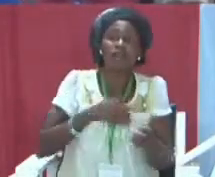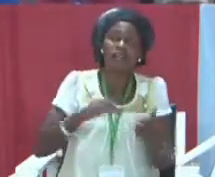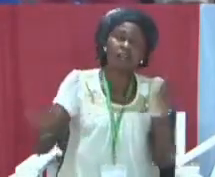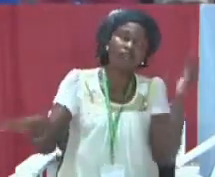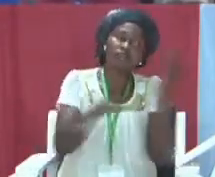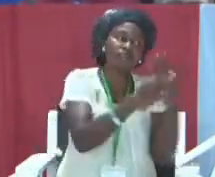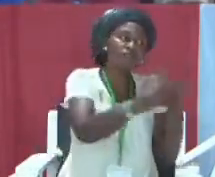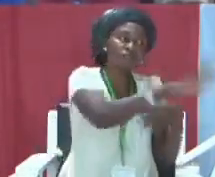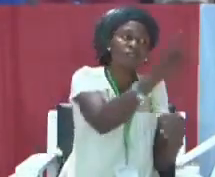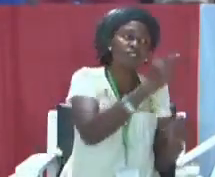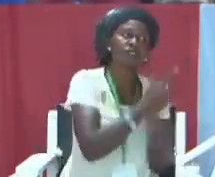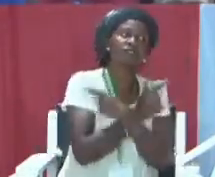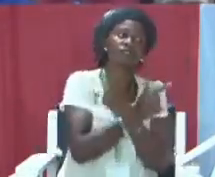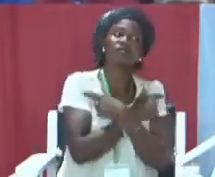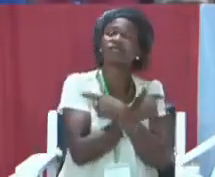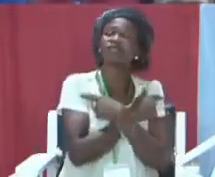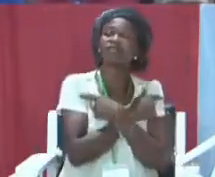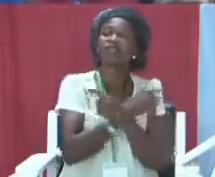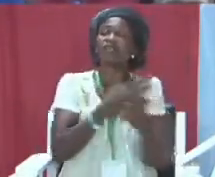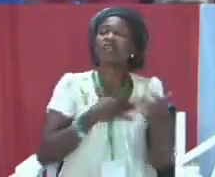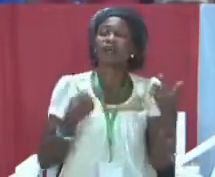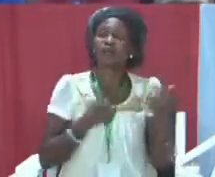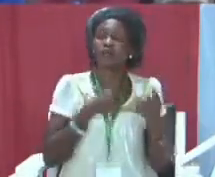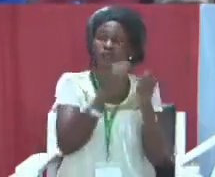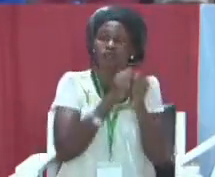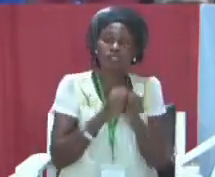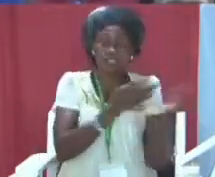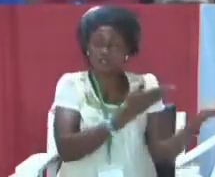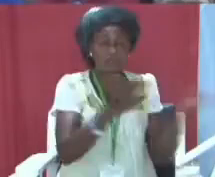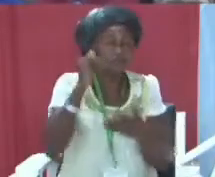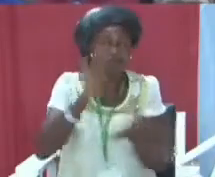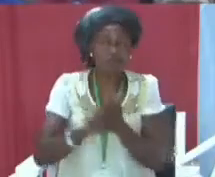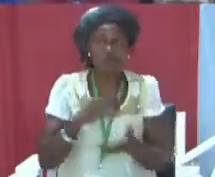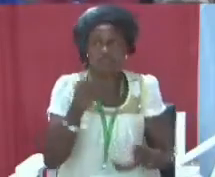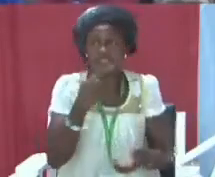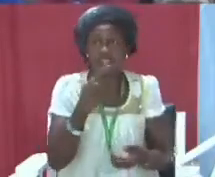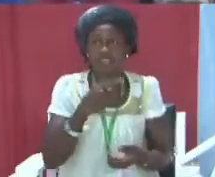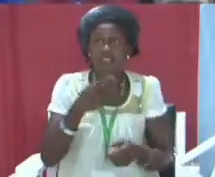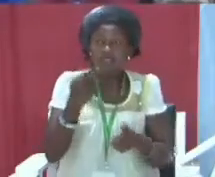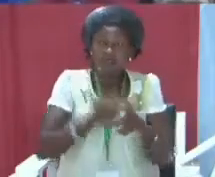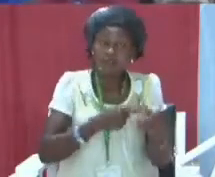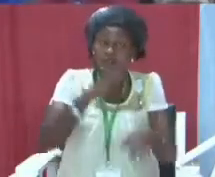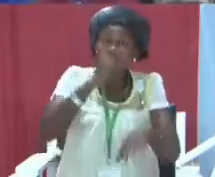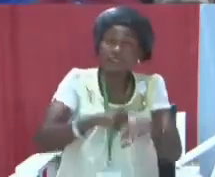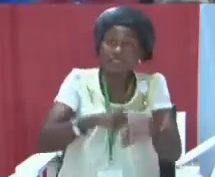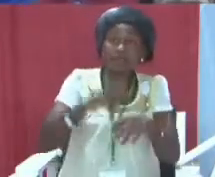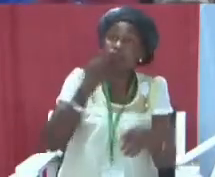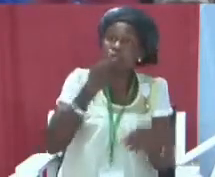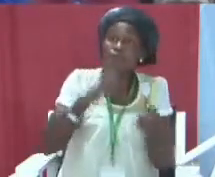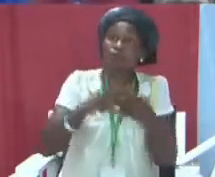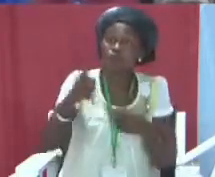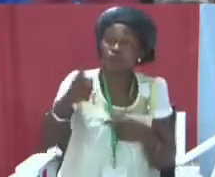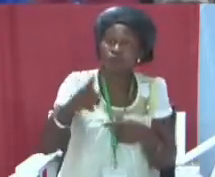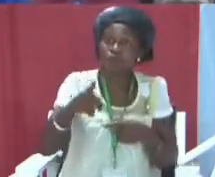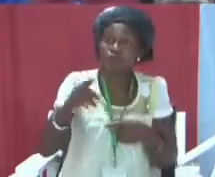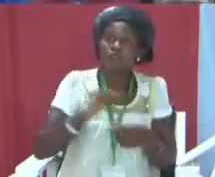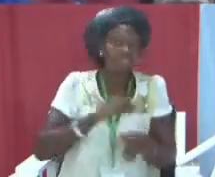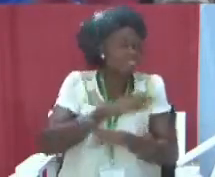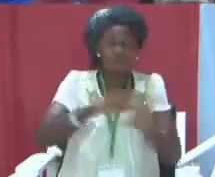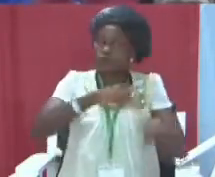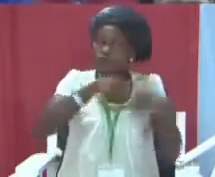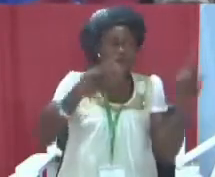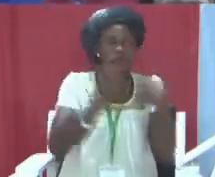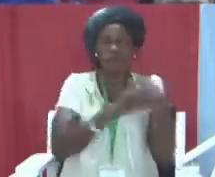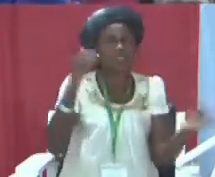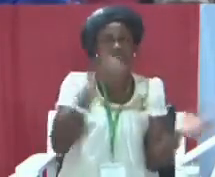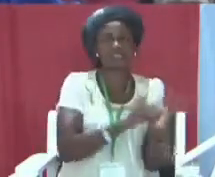away the concubine. And we are together." He brought his wife. He said, "From the time you spoke to me, I did not go back